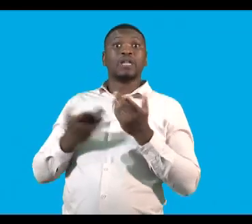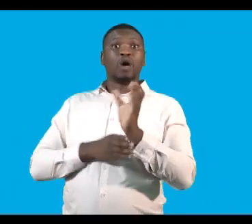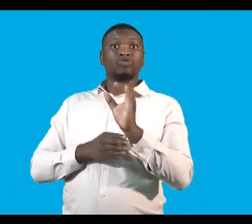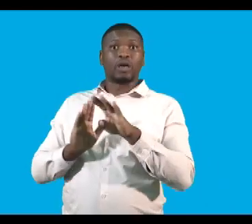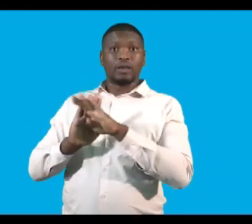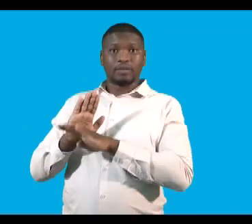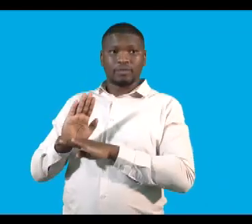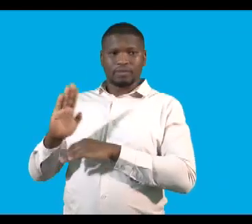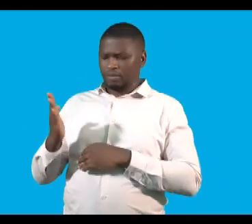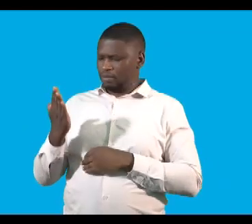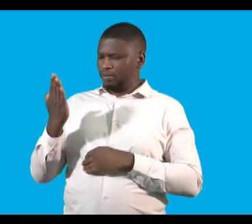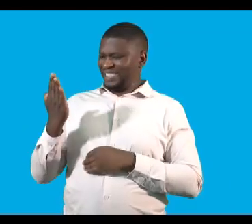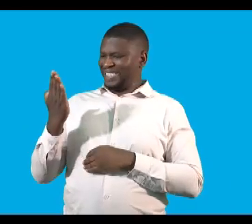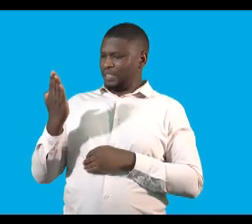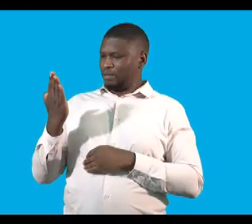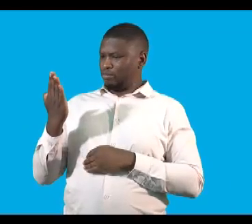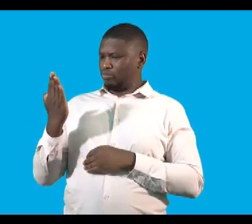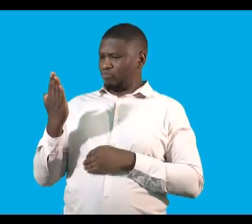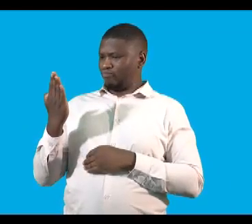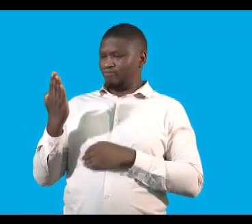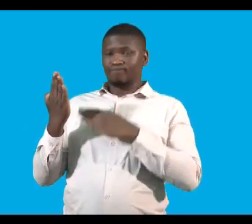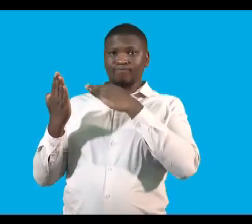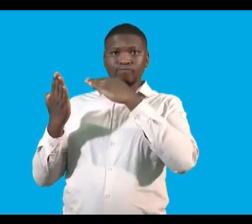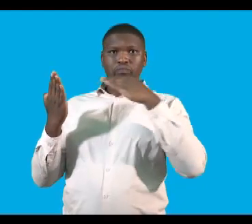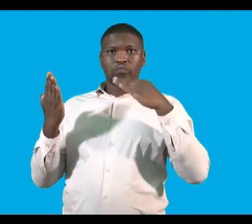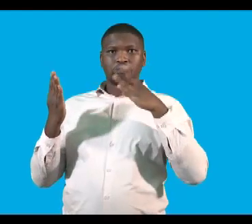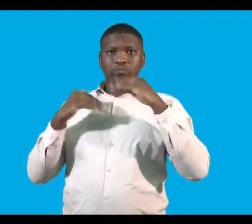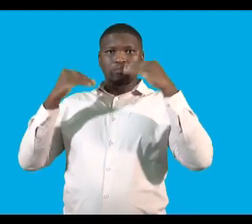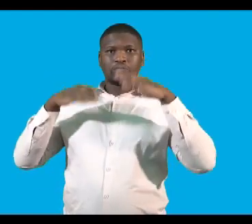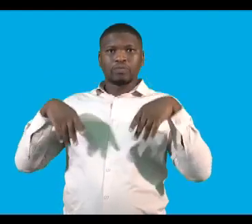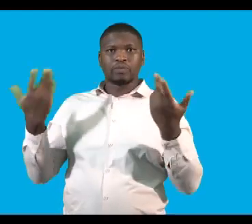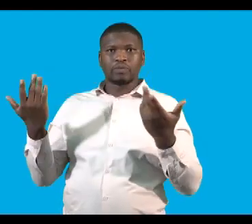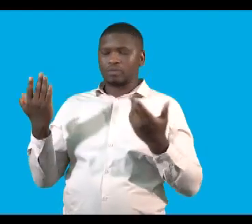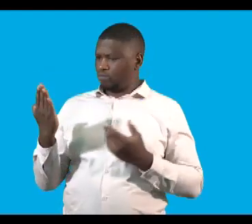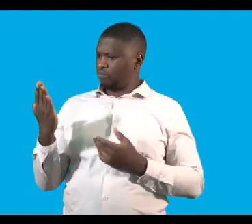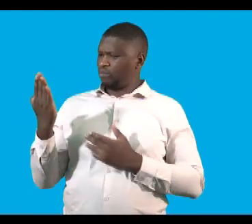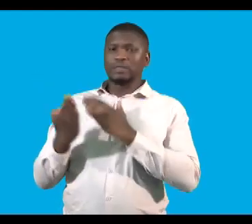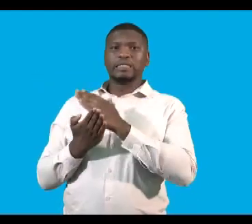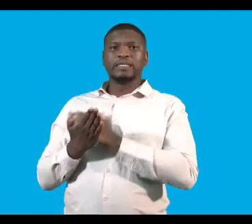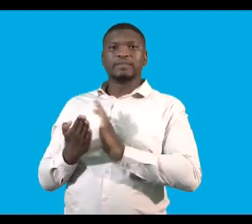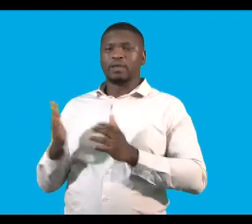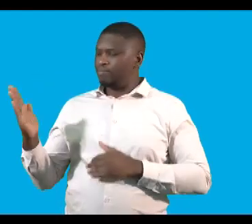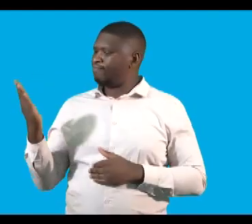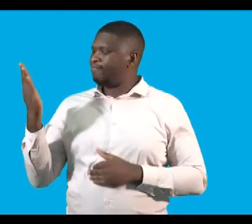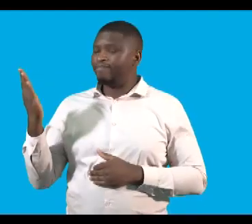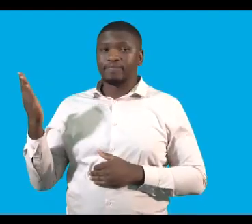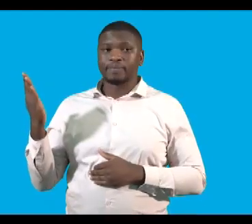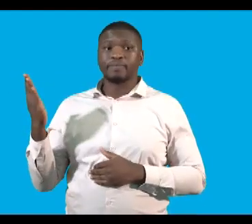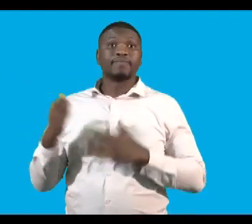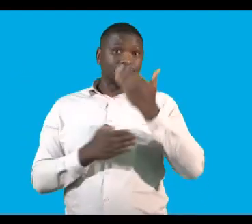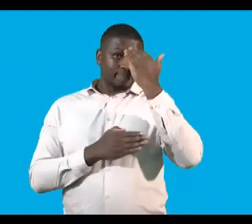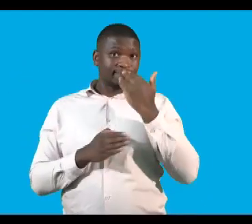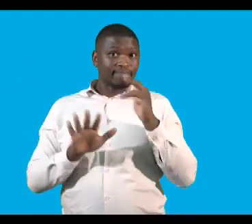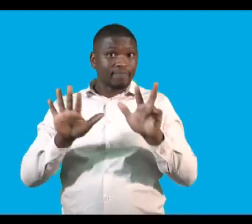down, and Charlie Brown, his smile is gone. It's also now just a straight line holding the list, and he's looking at the